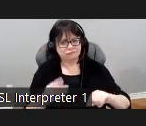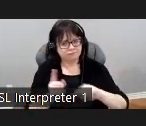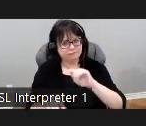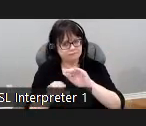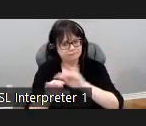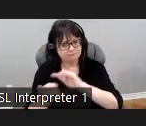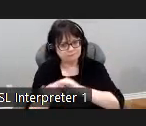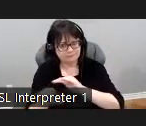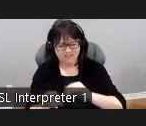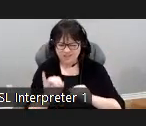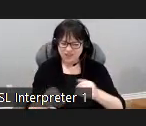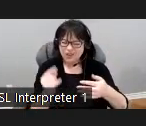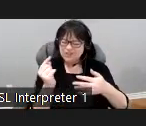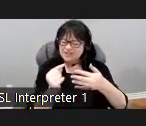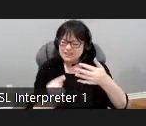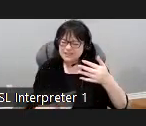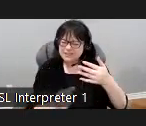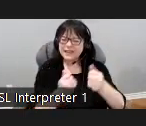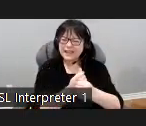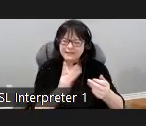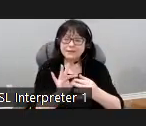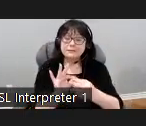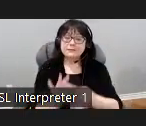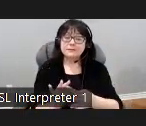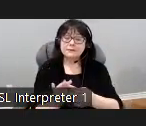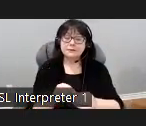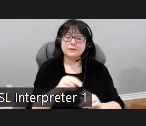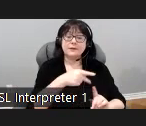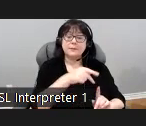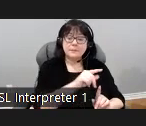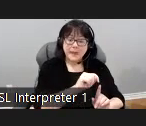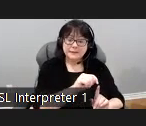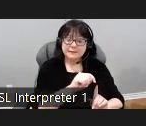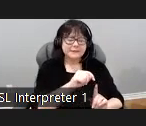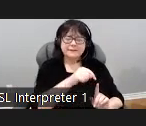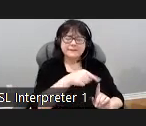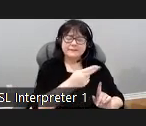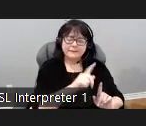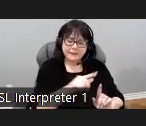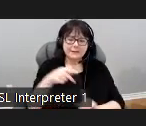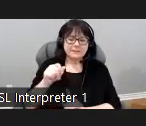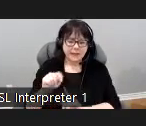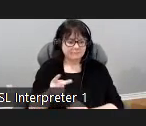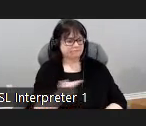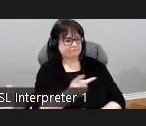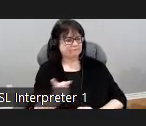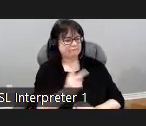I think need to be part of the conversation. We all need to understand the way in which our lives